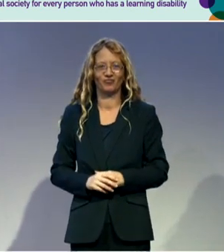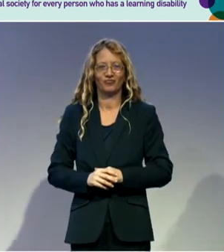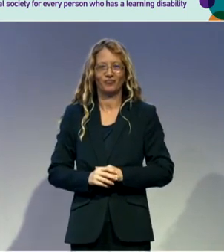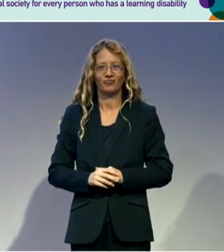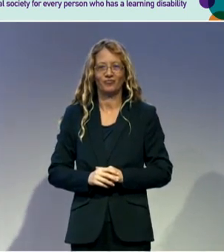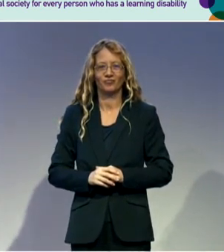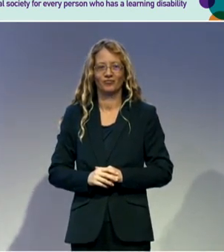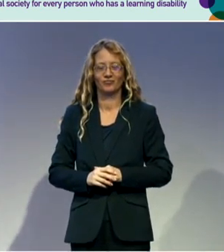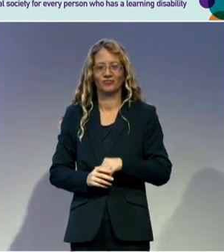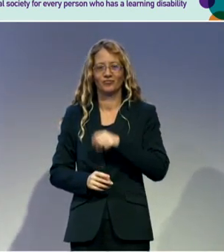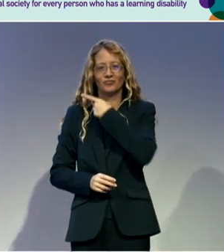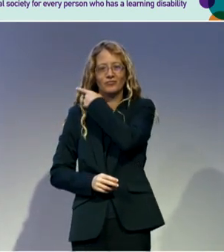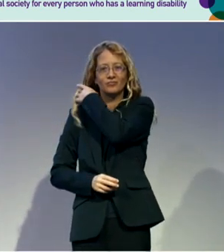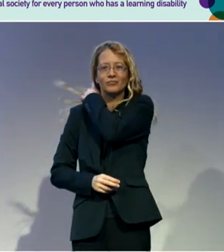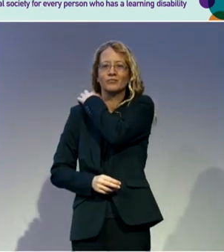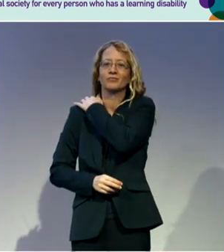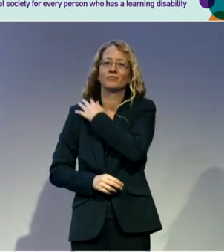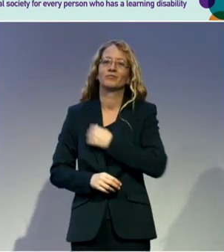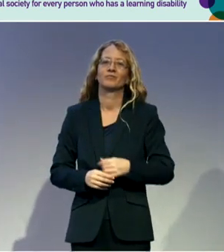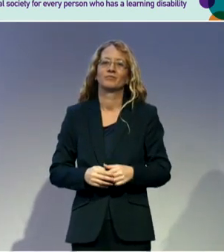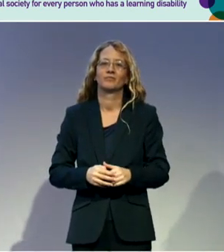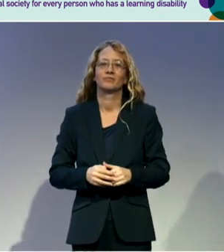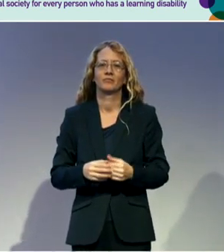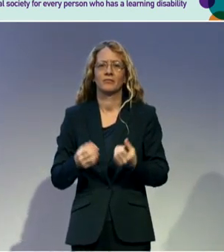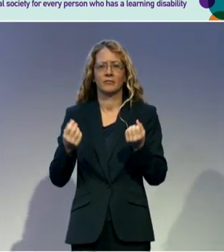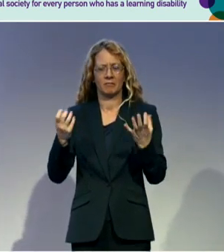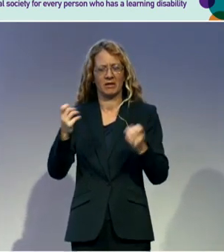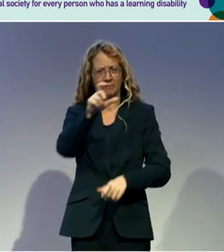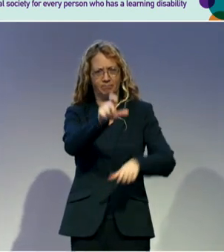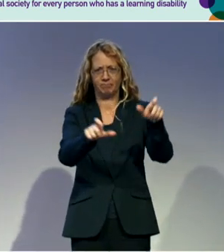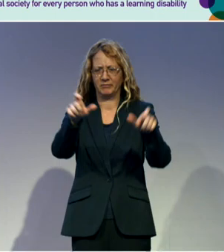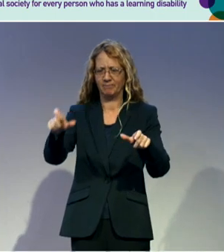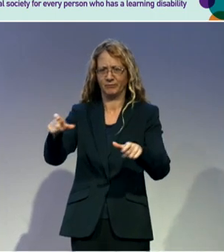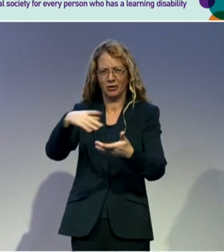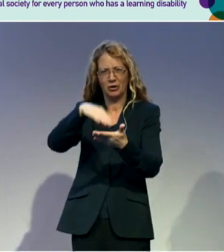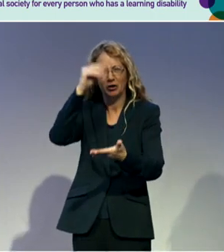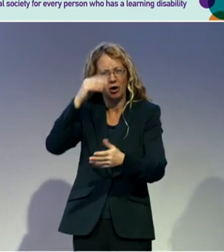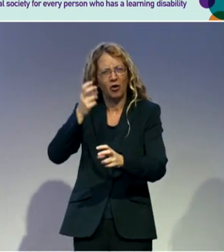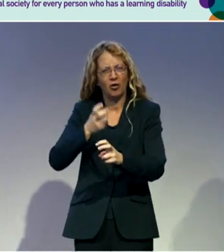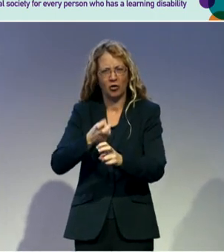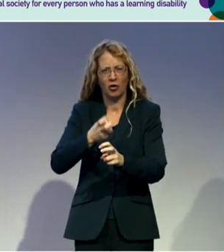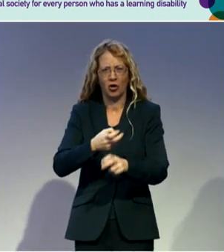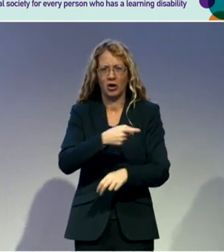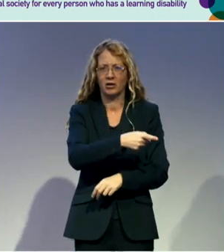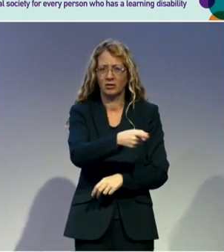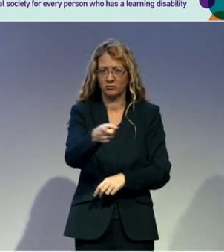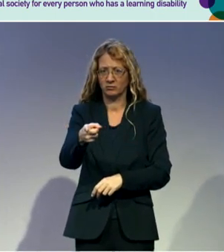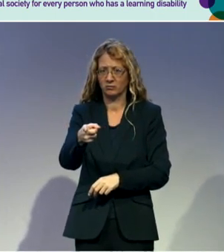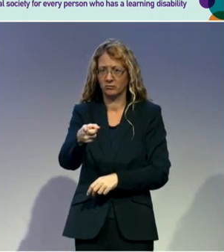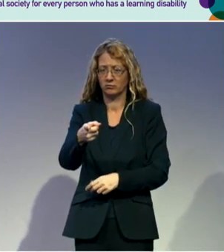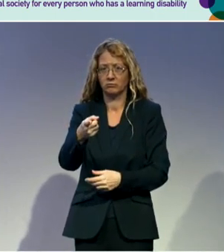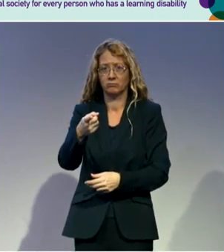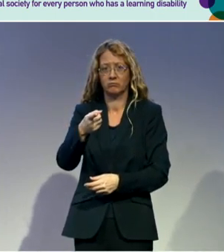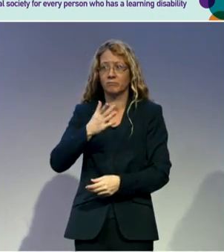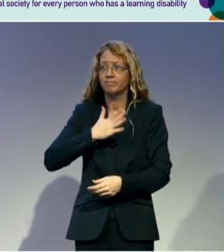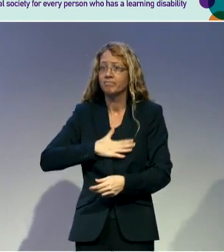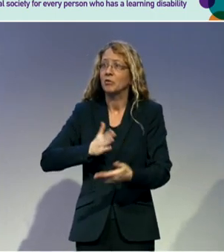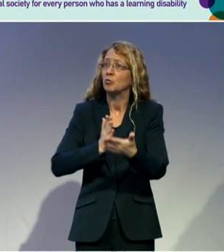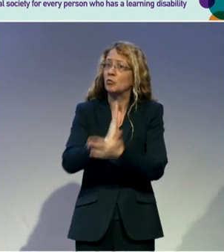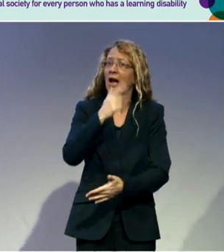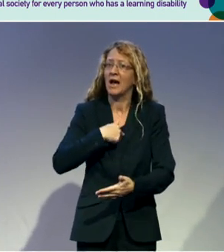Yet too many people who have learning disabilities face barriers to exercising that right. The process of registering